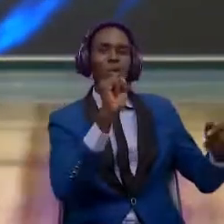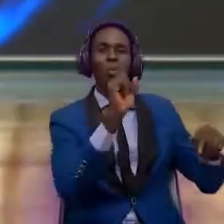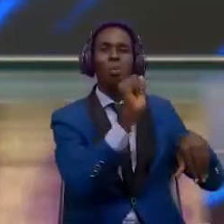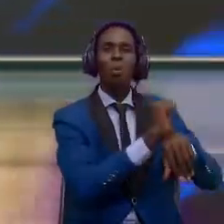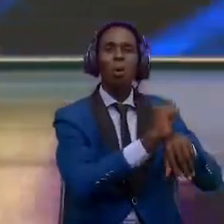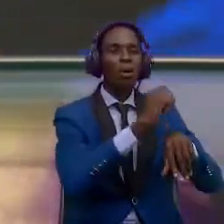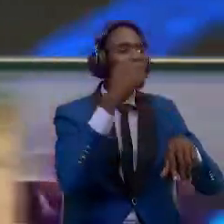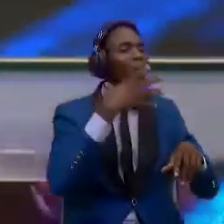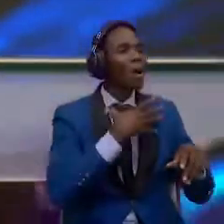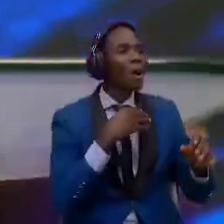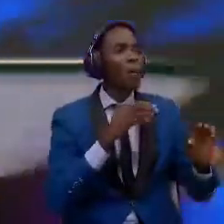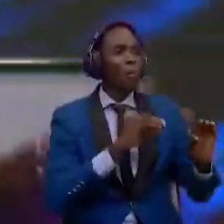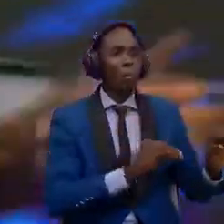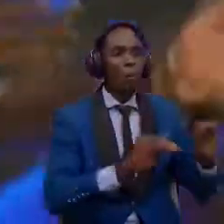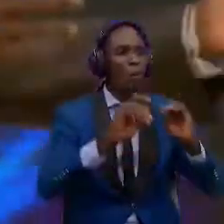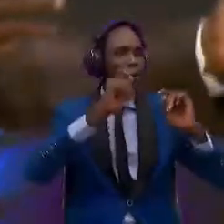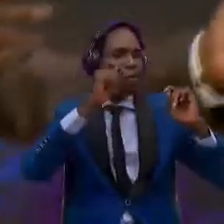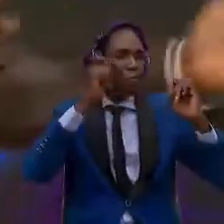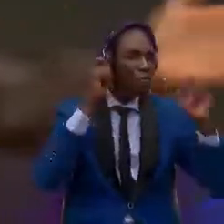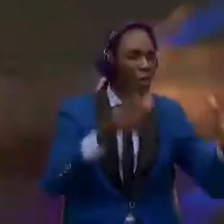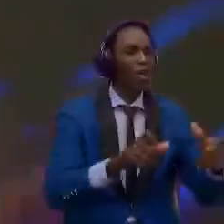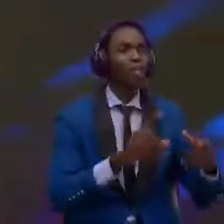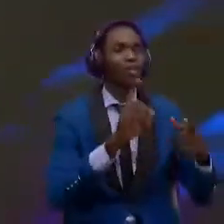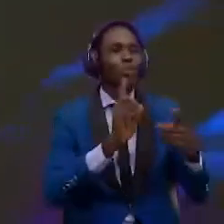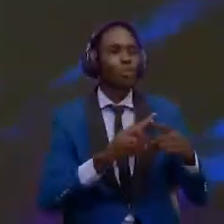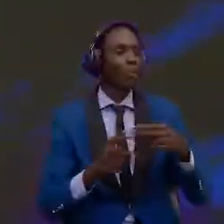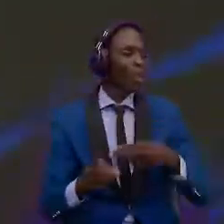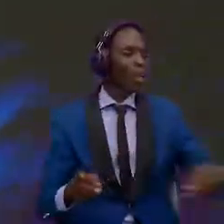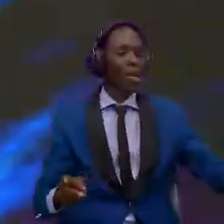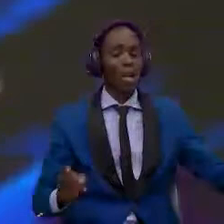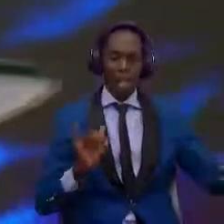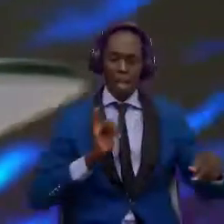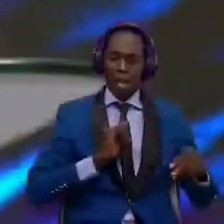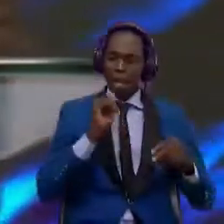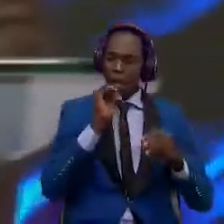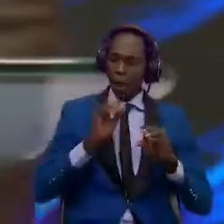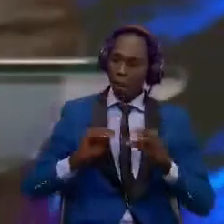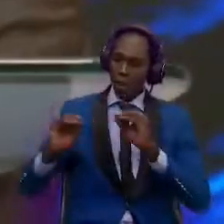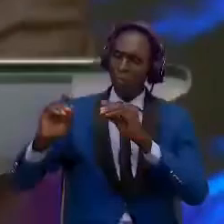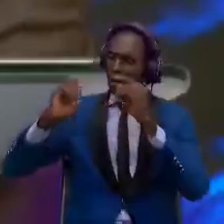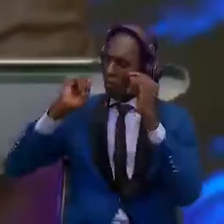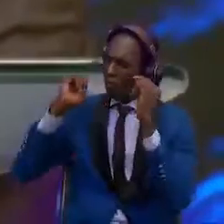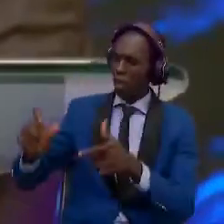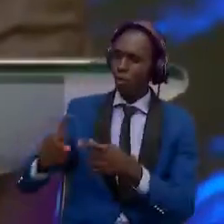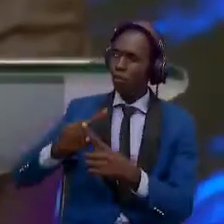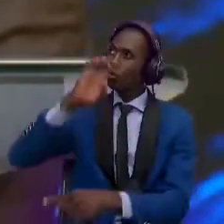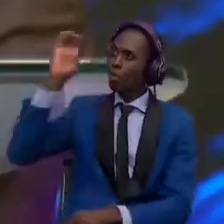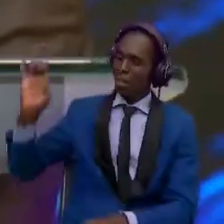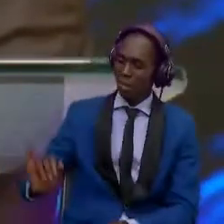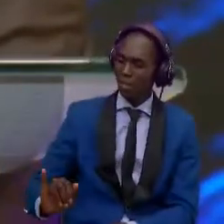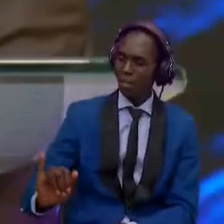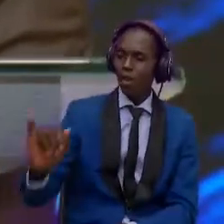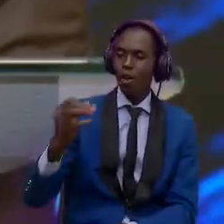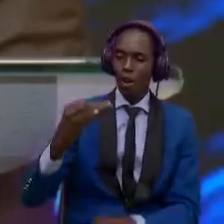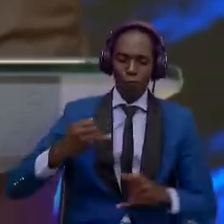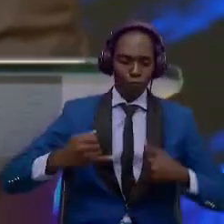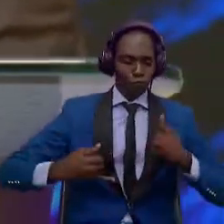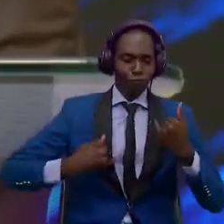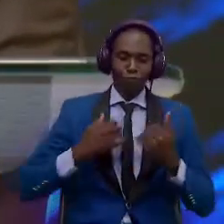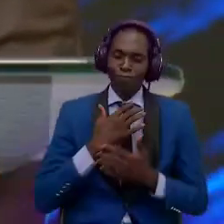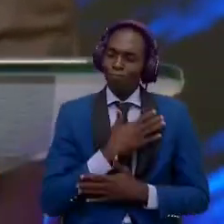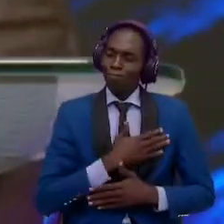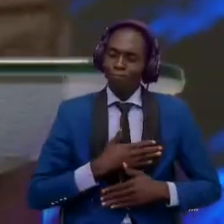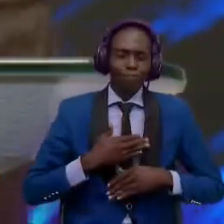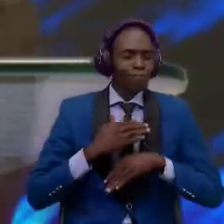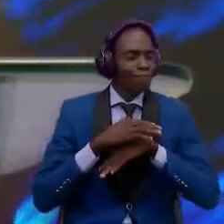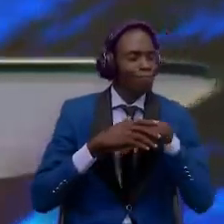and they're moving fast to a lost eternity. I am moving fast to an eternity of joy and bliss and